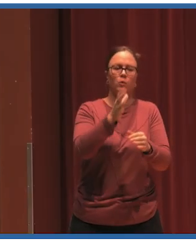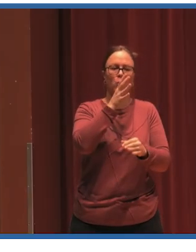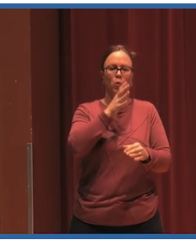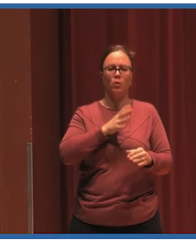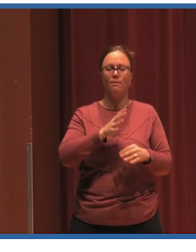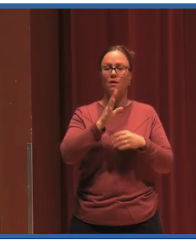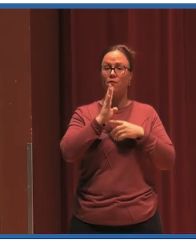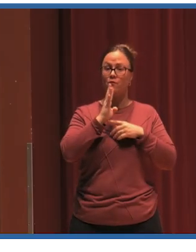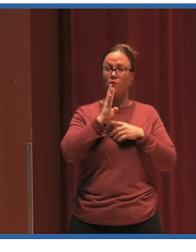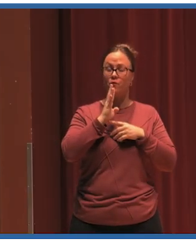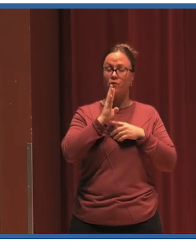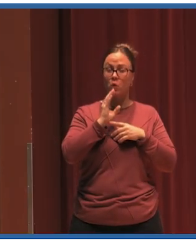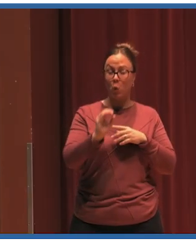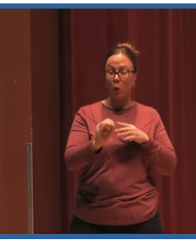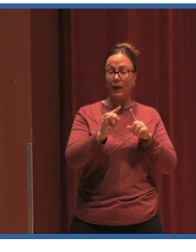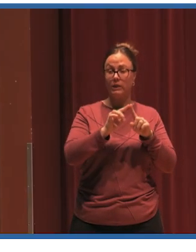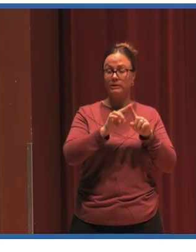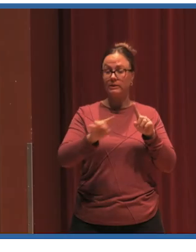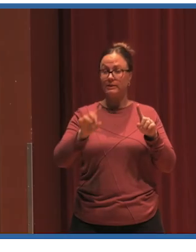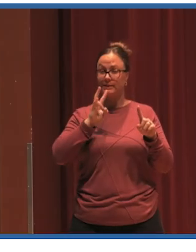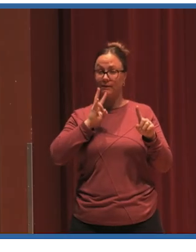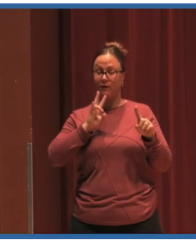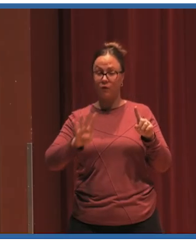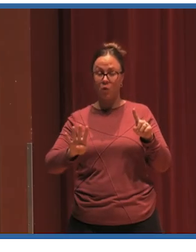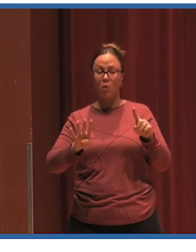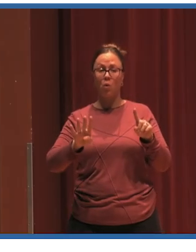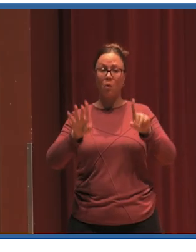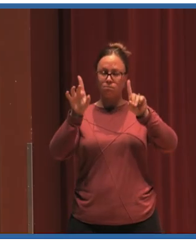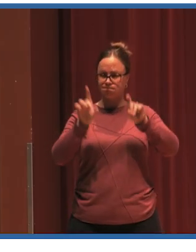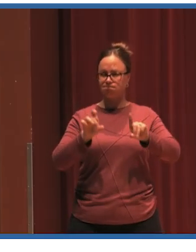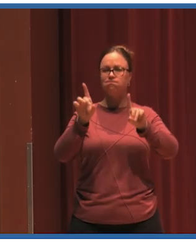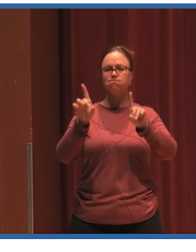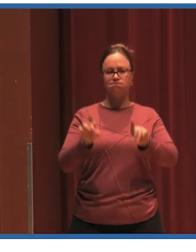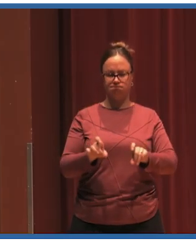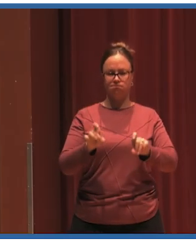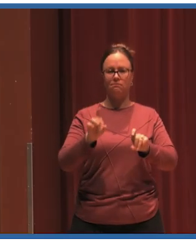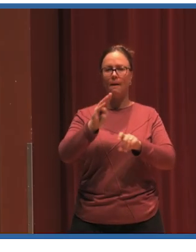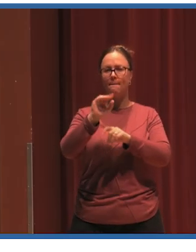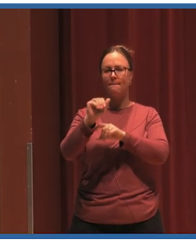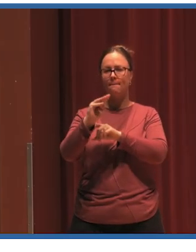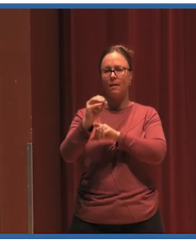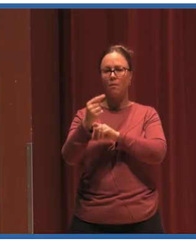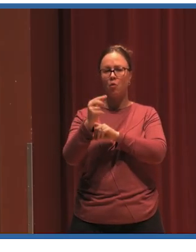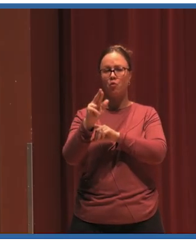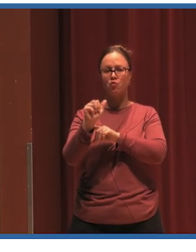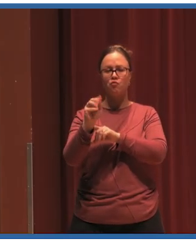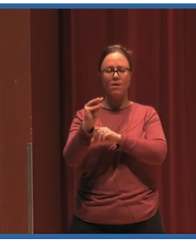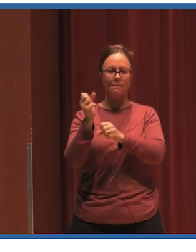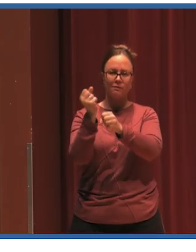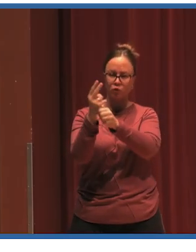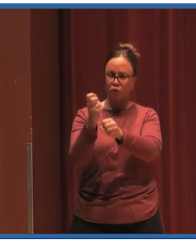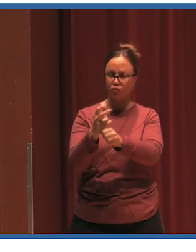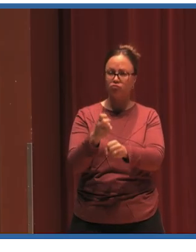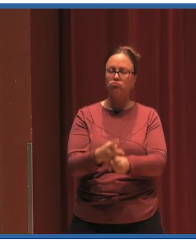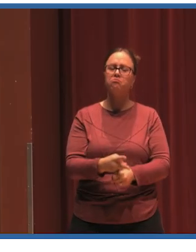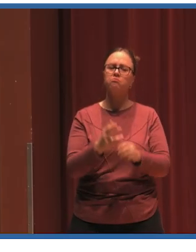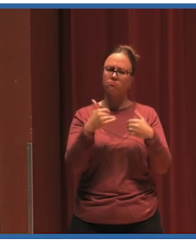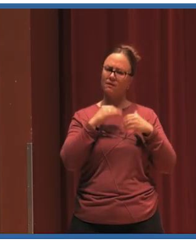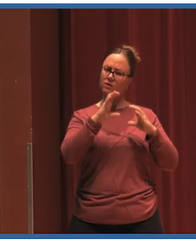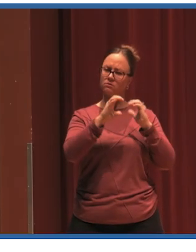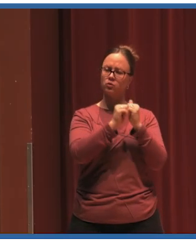ages 40 to 74, to get a screening with a mammogram every 2 years, and to have that conversation with your doctor